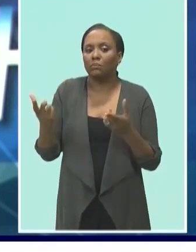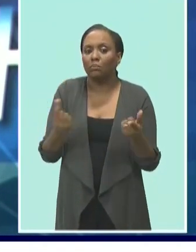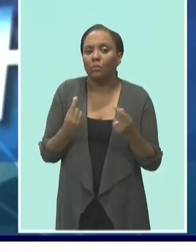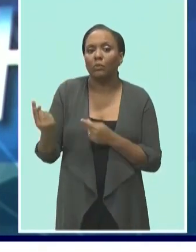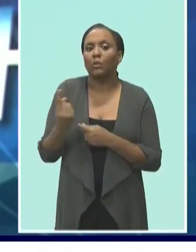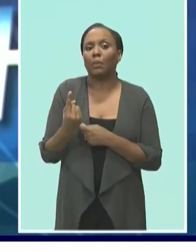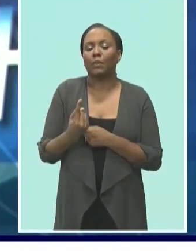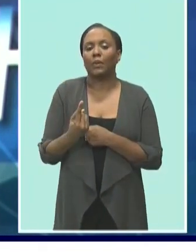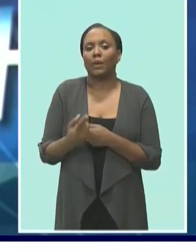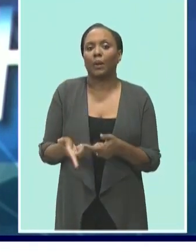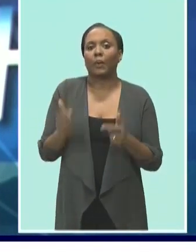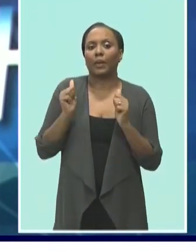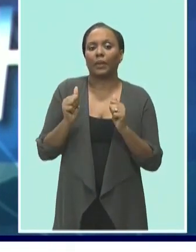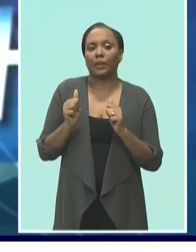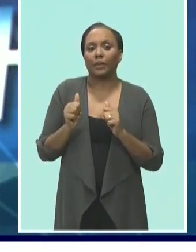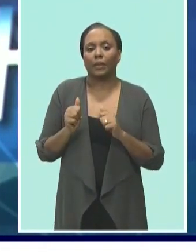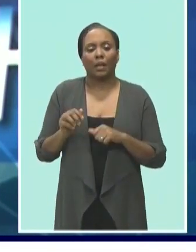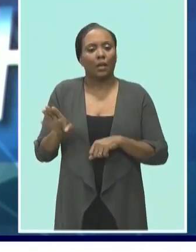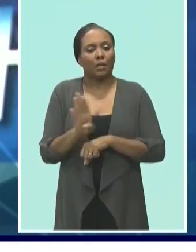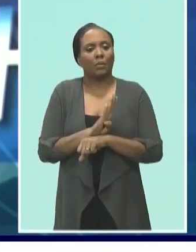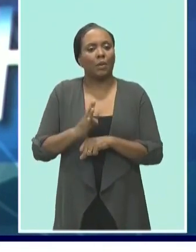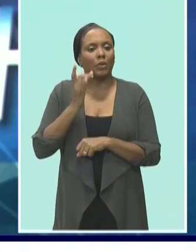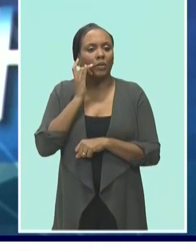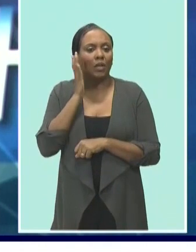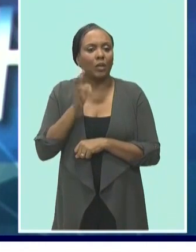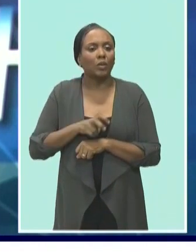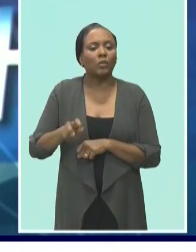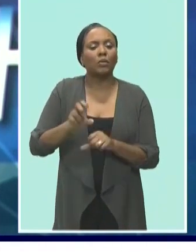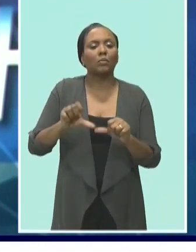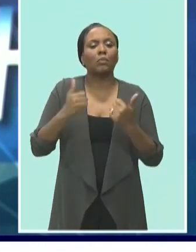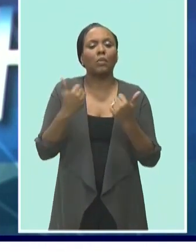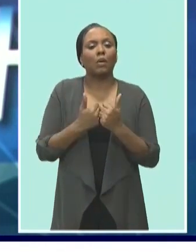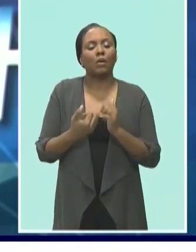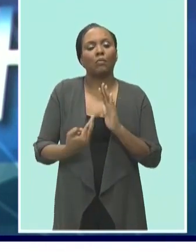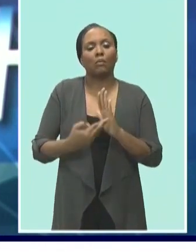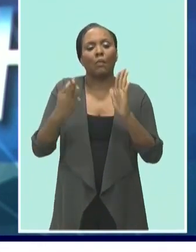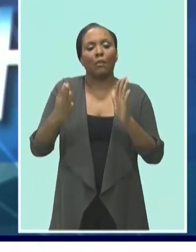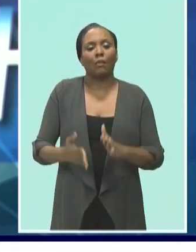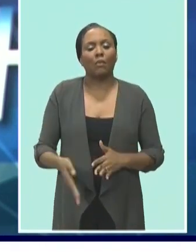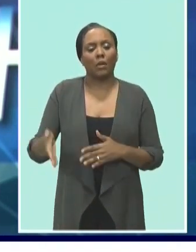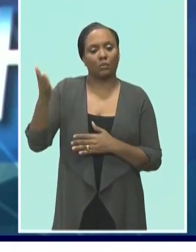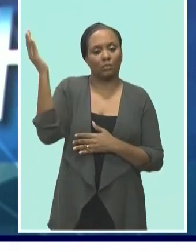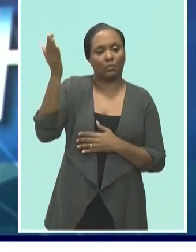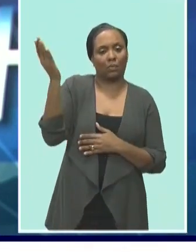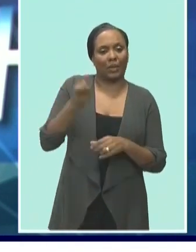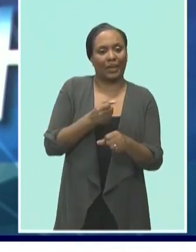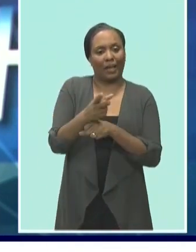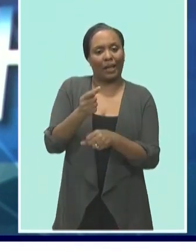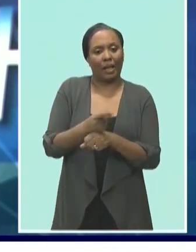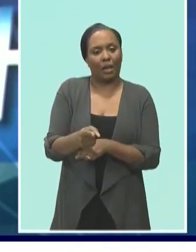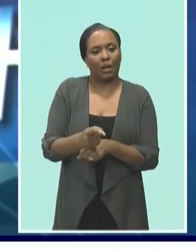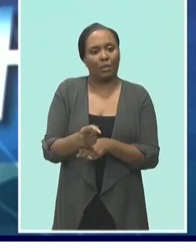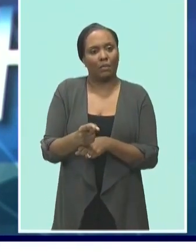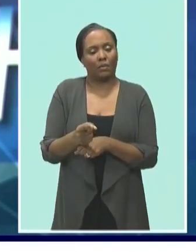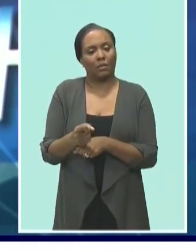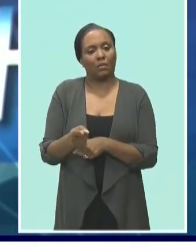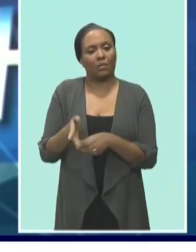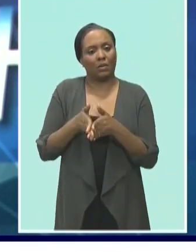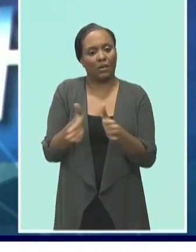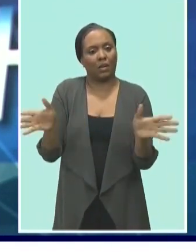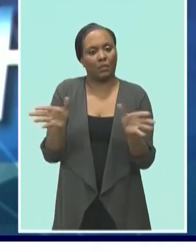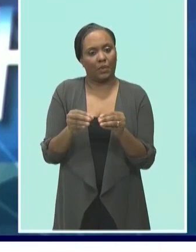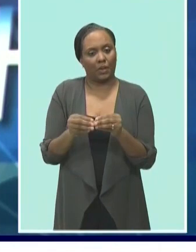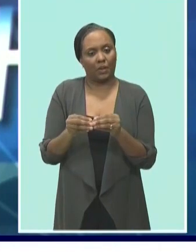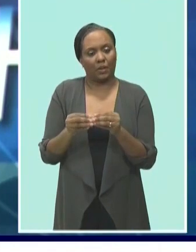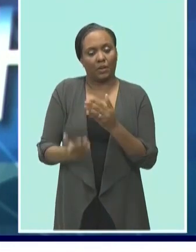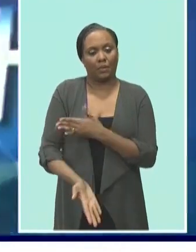Hotel and Tourism Association, Stephen Austin, as he addressed the group's annual general meeting at the Lloyd Erskine Sanford Center this morning.